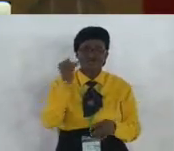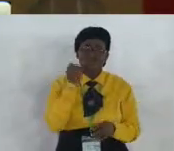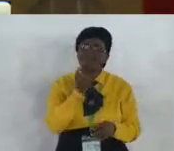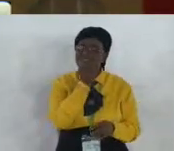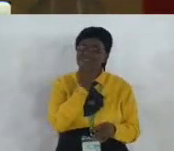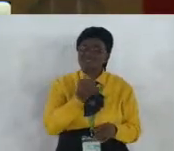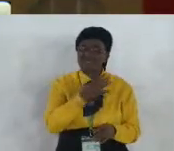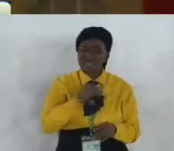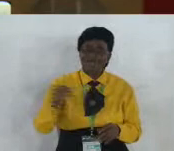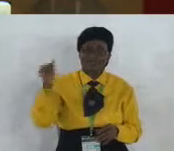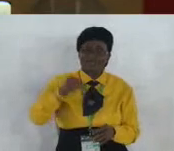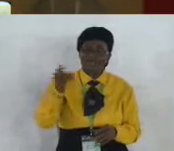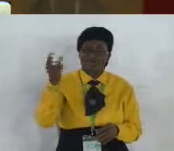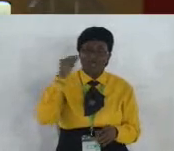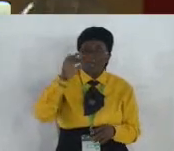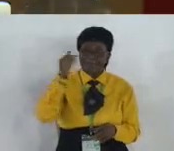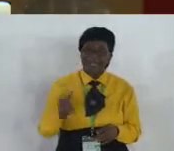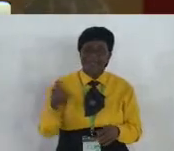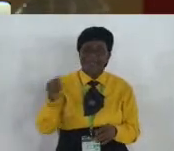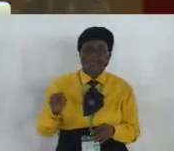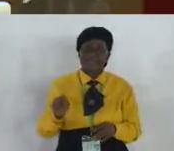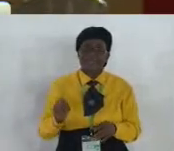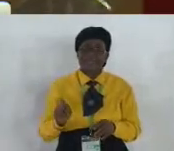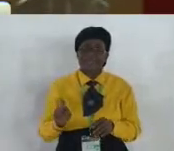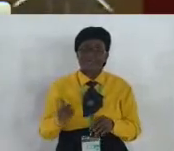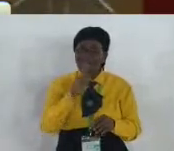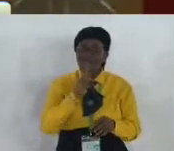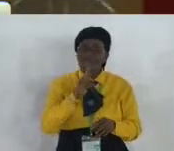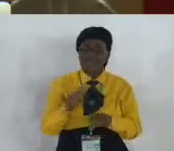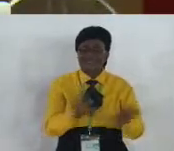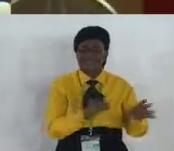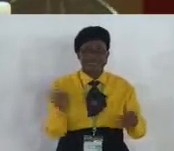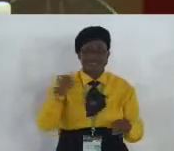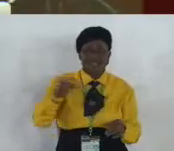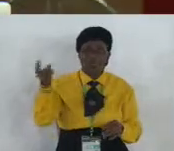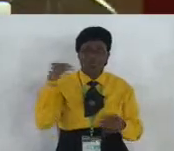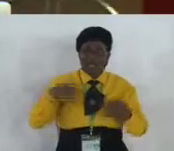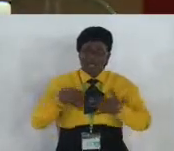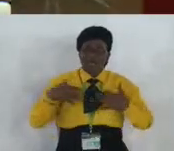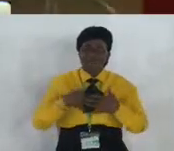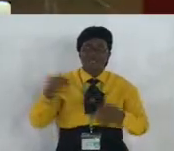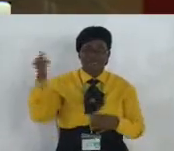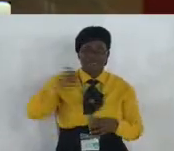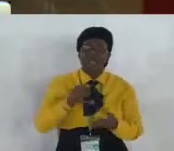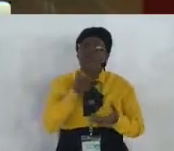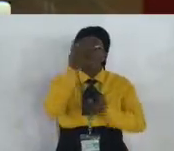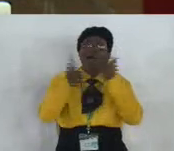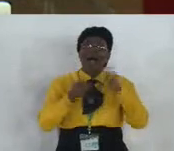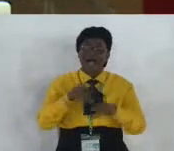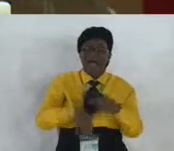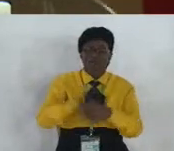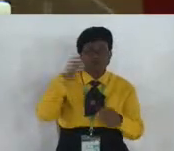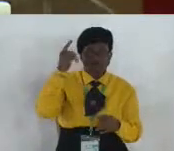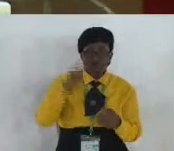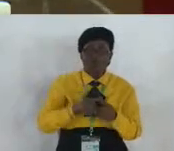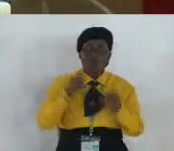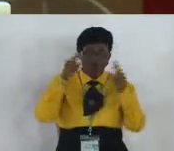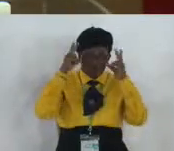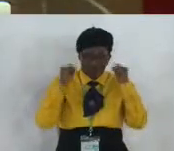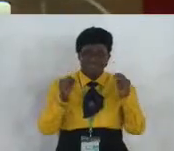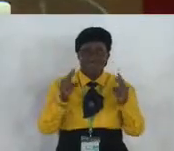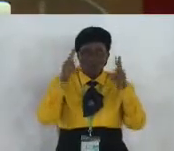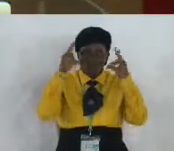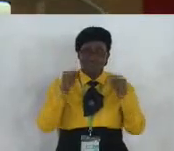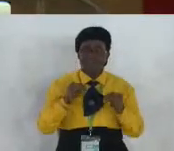by the Red Sea, they were afraid, they cried out to Moses. Moses cried out to God.